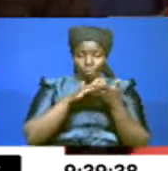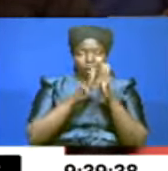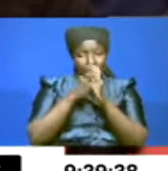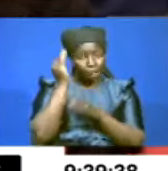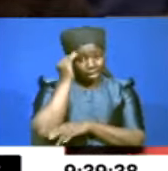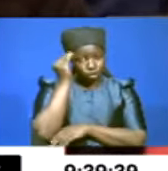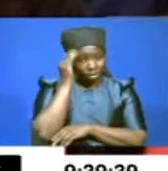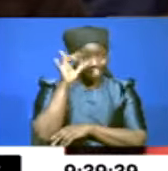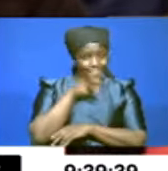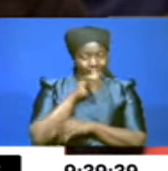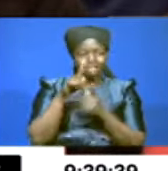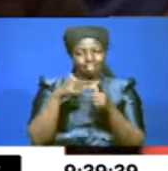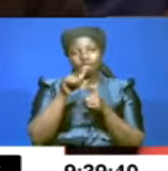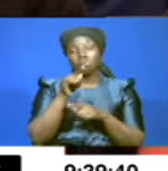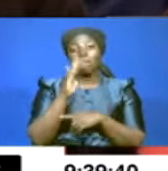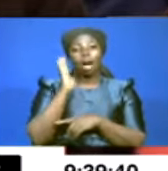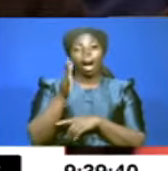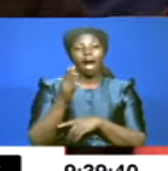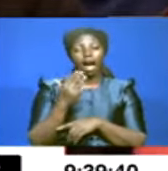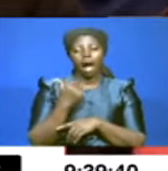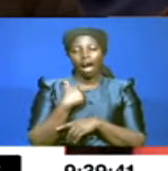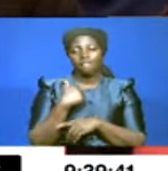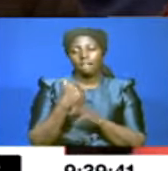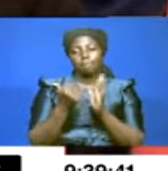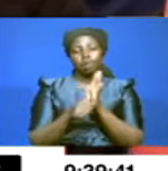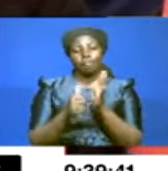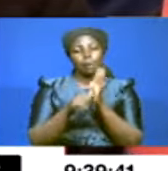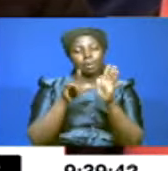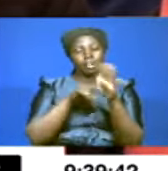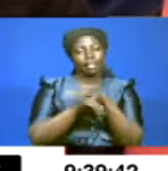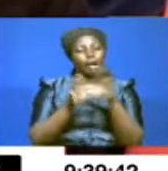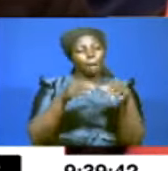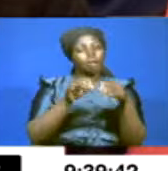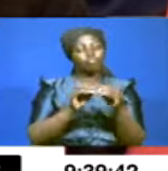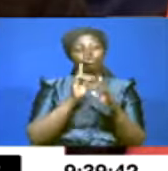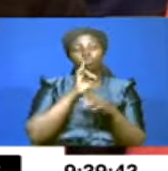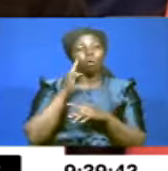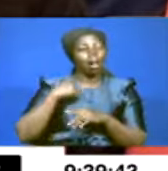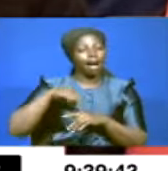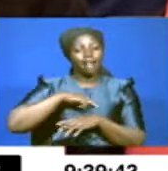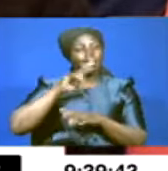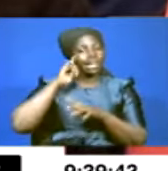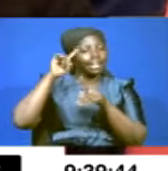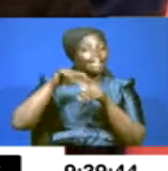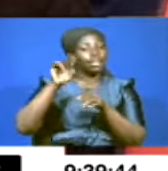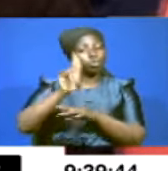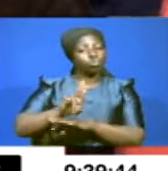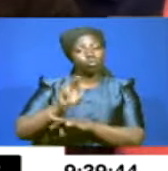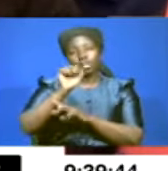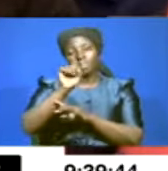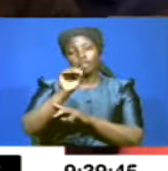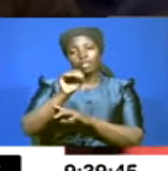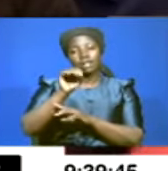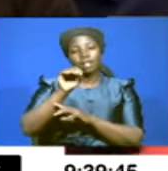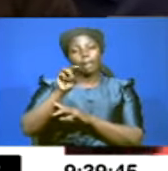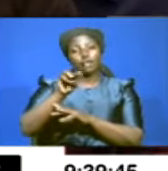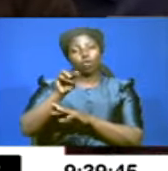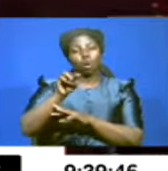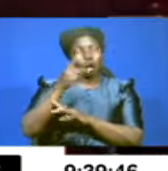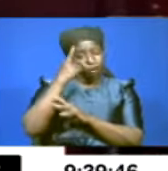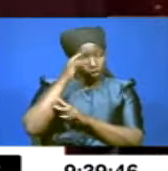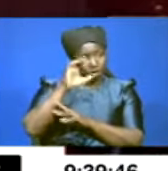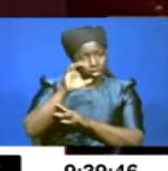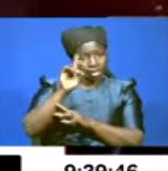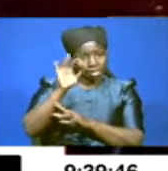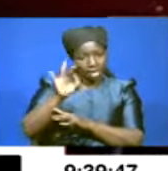kwa community. Na kwa hivyo, sisi tumetarget kutumia milioni ya msini za CDF. Watu wangu wote